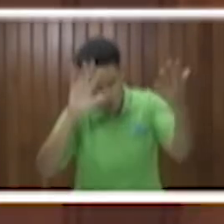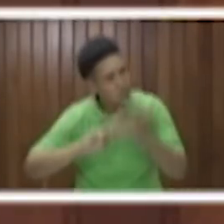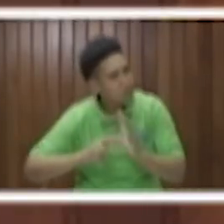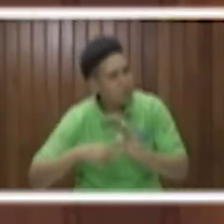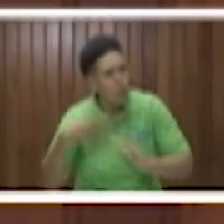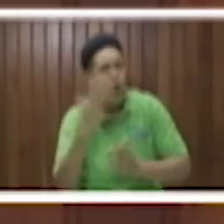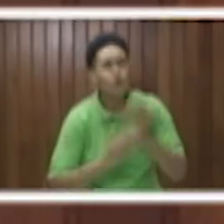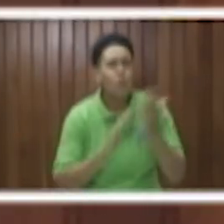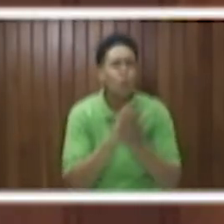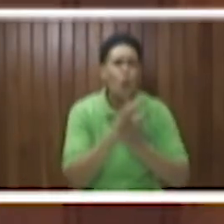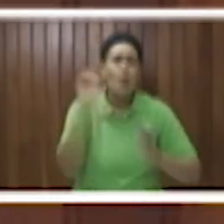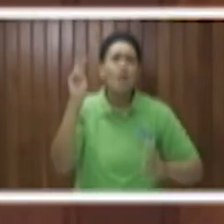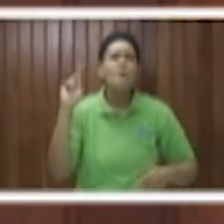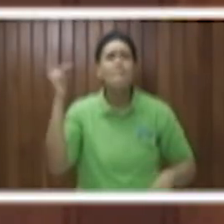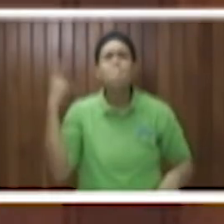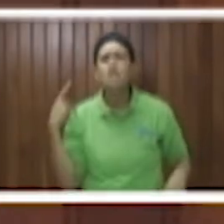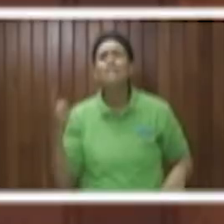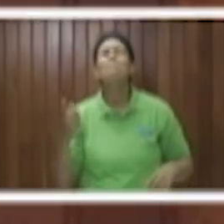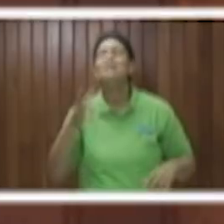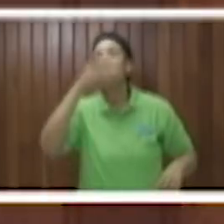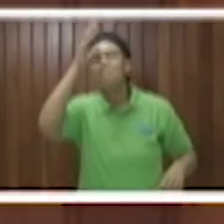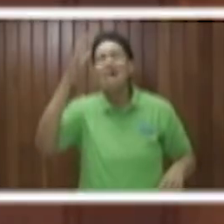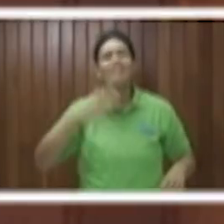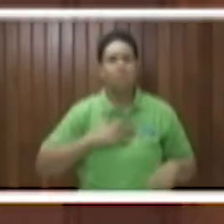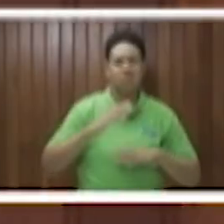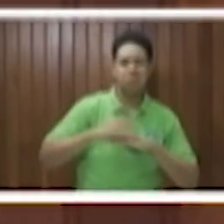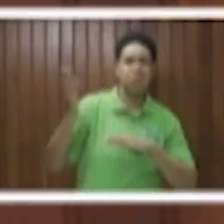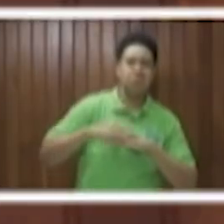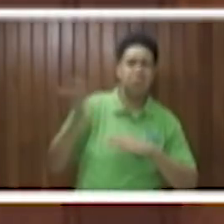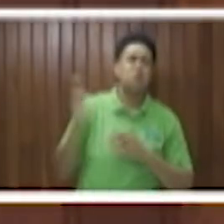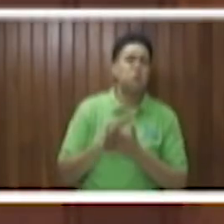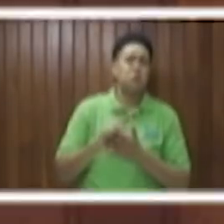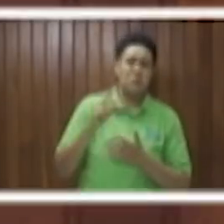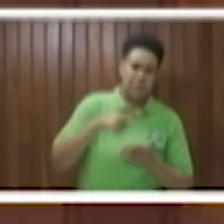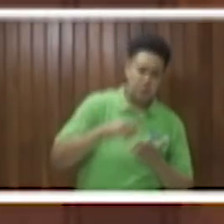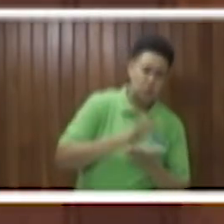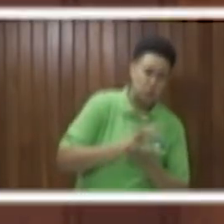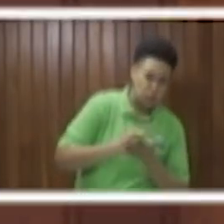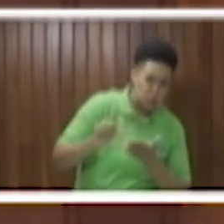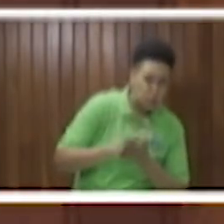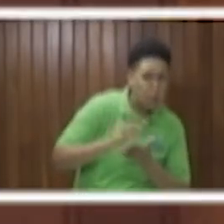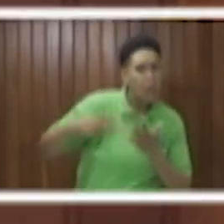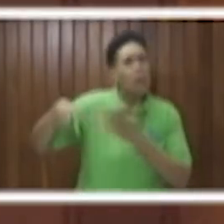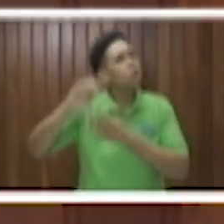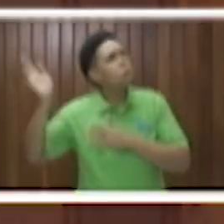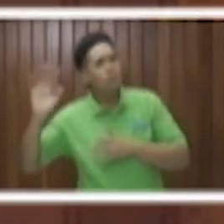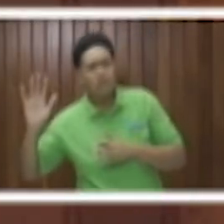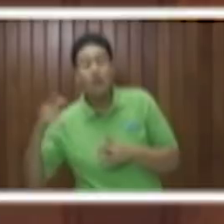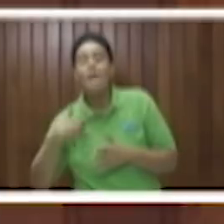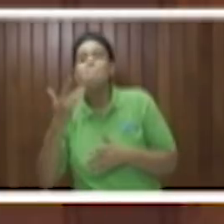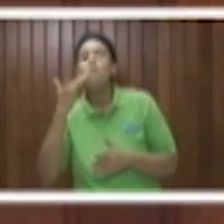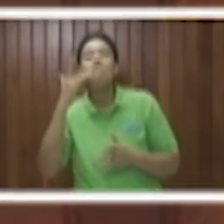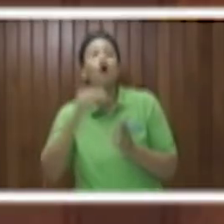parents who are very concerned about the rotational model. And so they would prefer if their students or their children are engaged